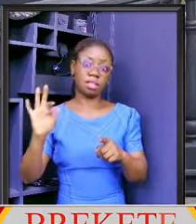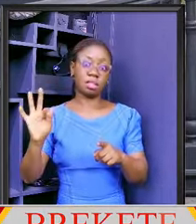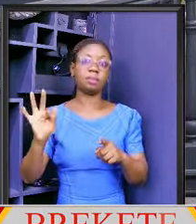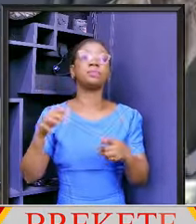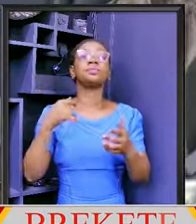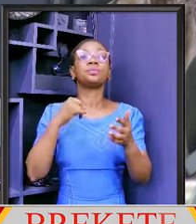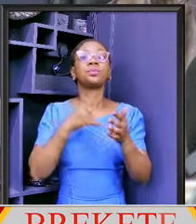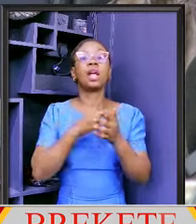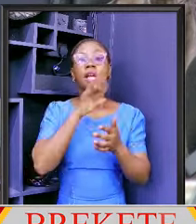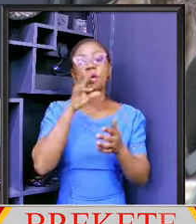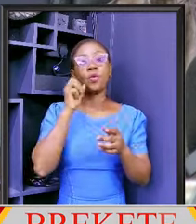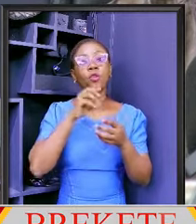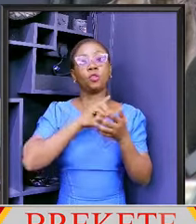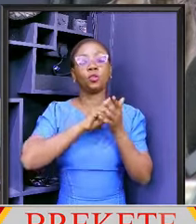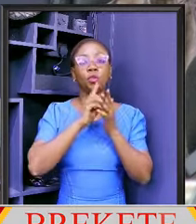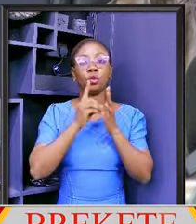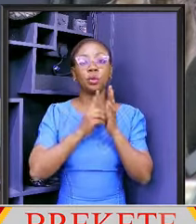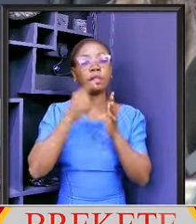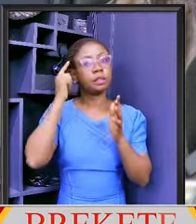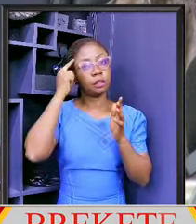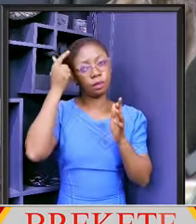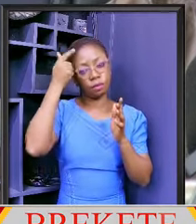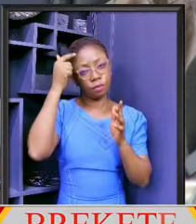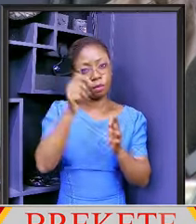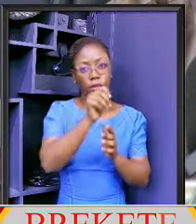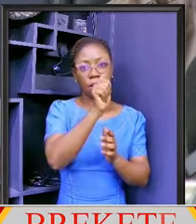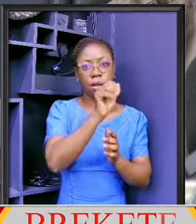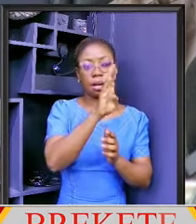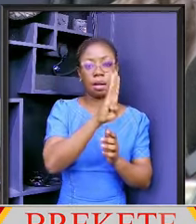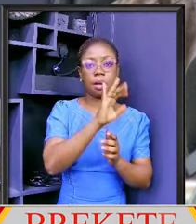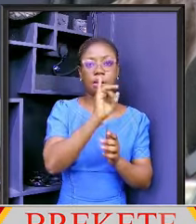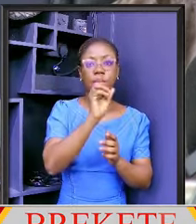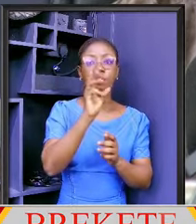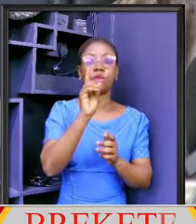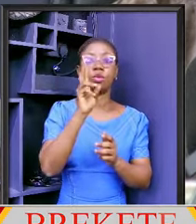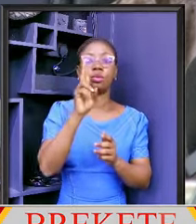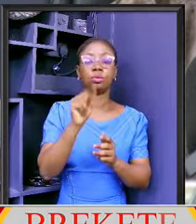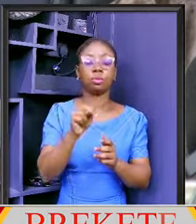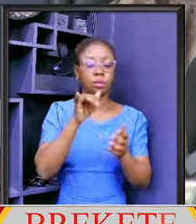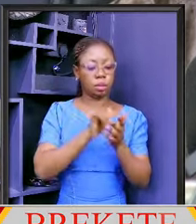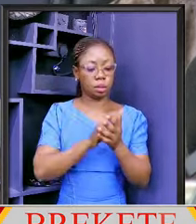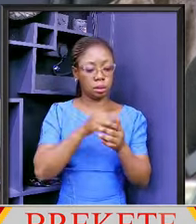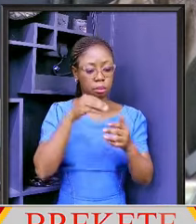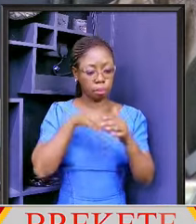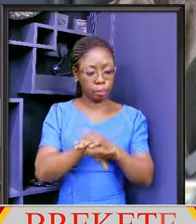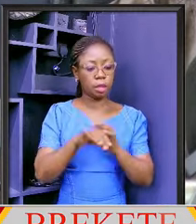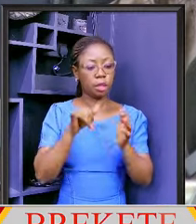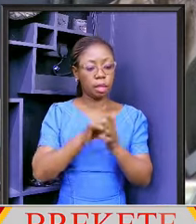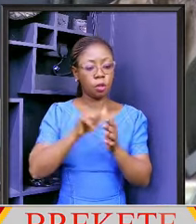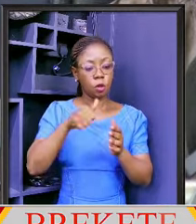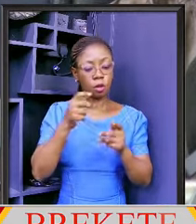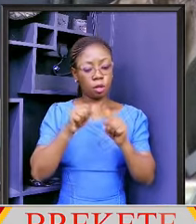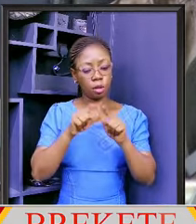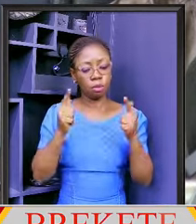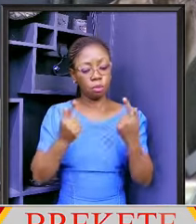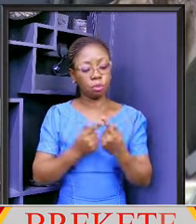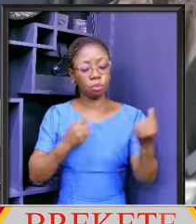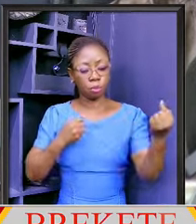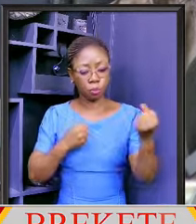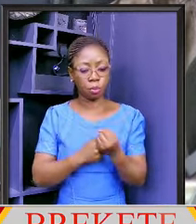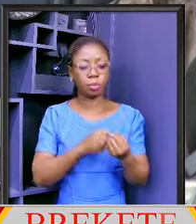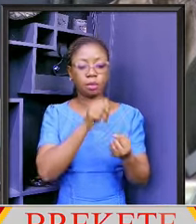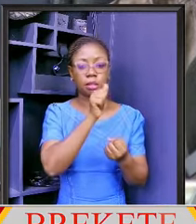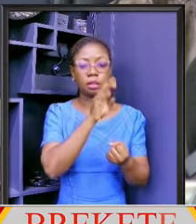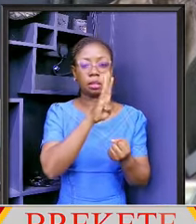2019. It was during Governor Abiodun now, that Abiodun that came in, another group supported Abiodun, and him